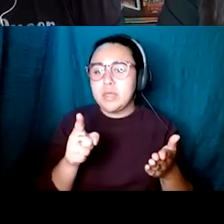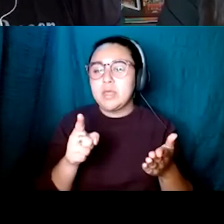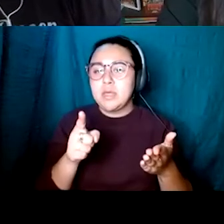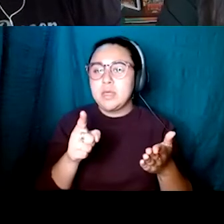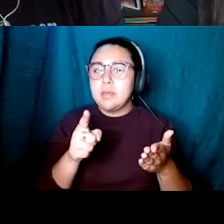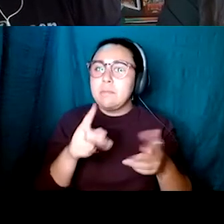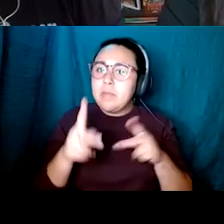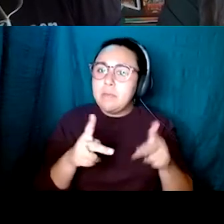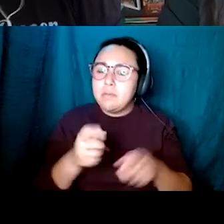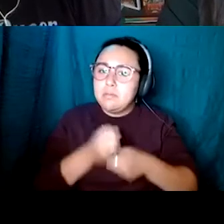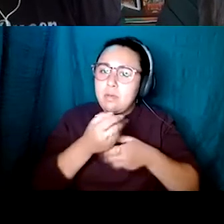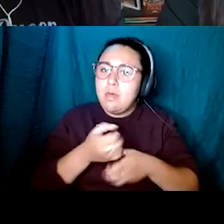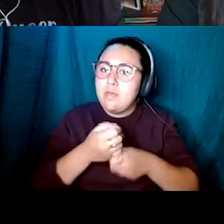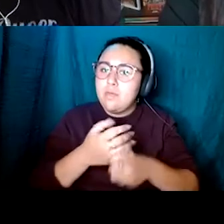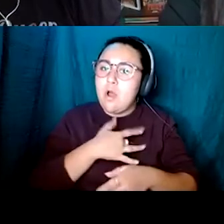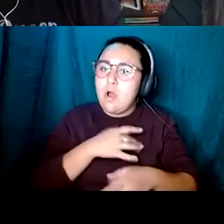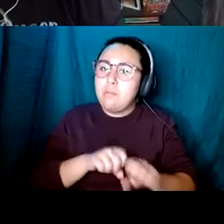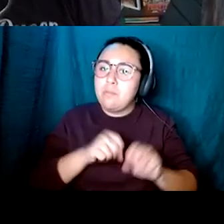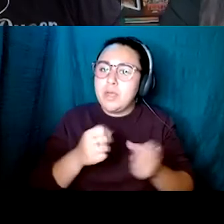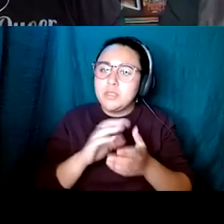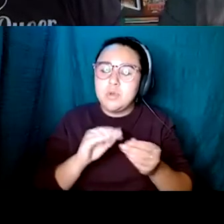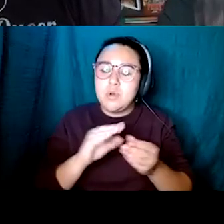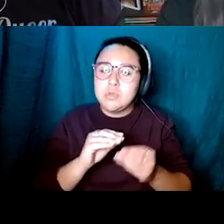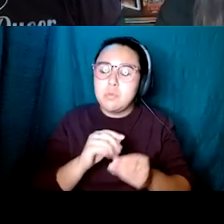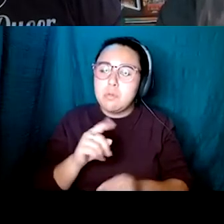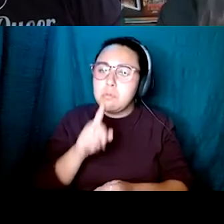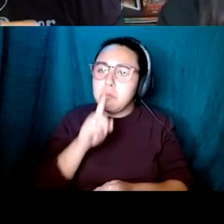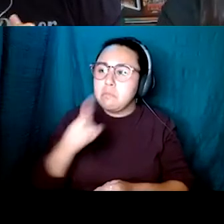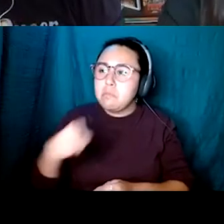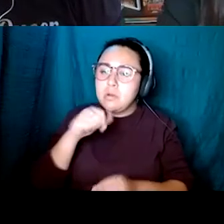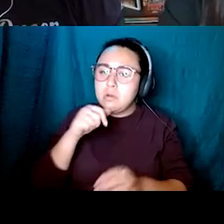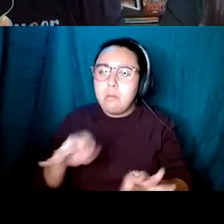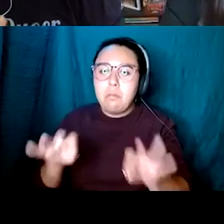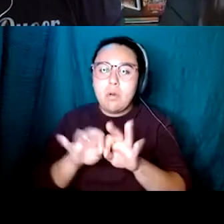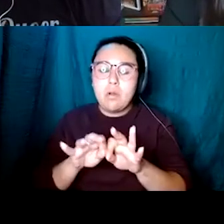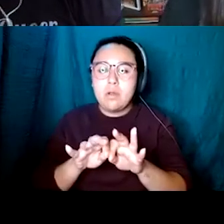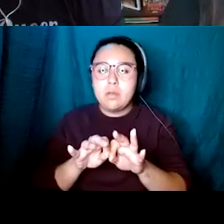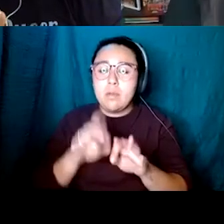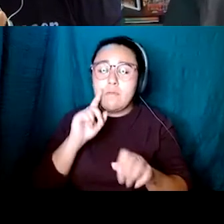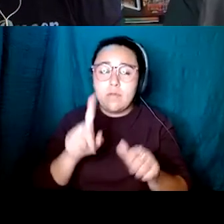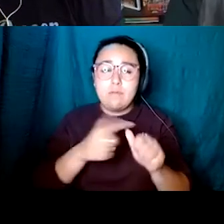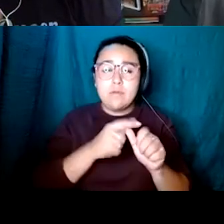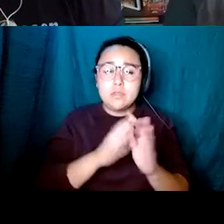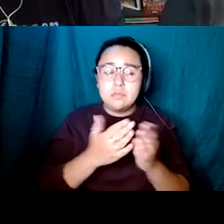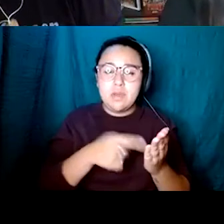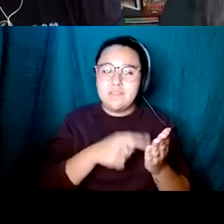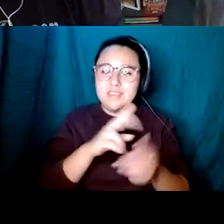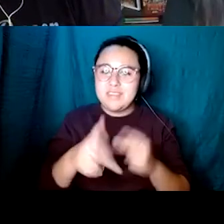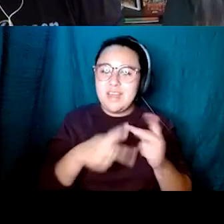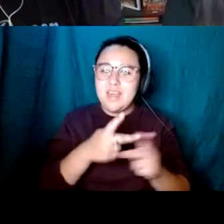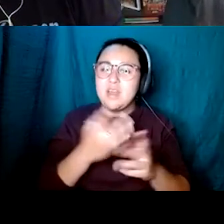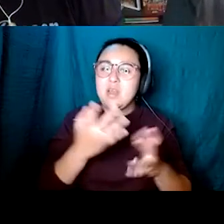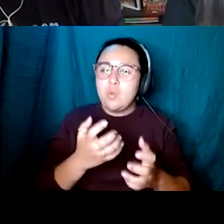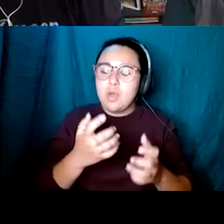heartbreaking stories. And not that those stories aren't important, but for this, especially this being the first book of its kind, we really wanted it to be